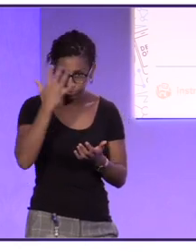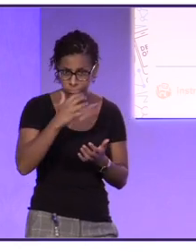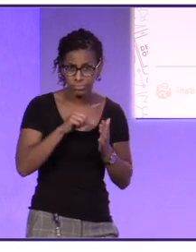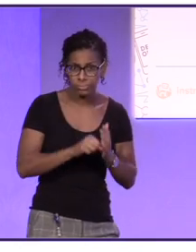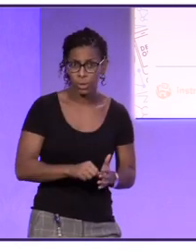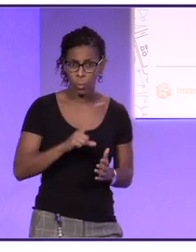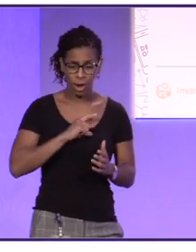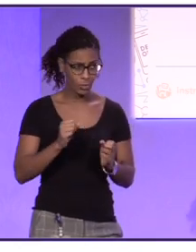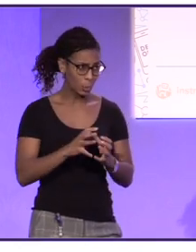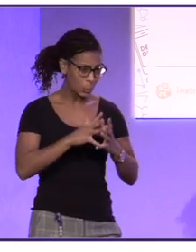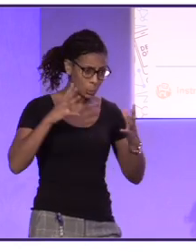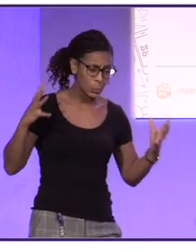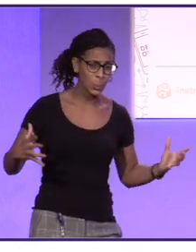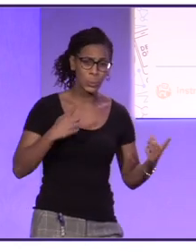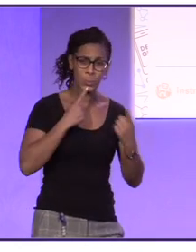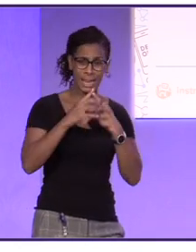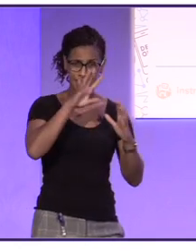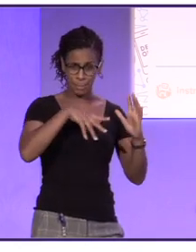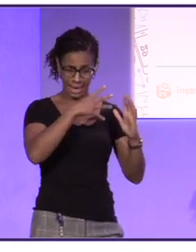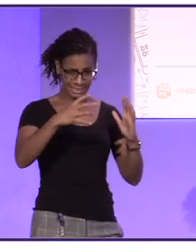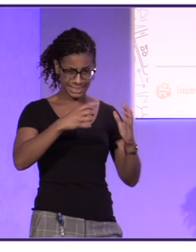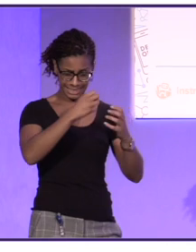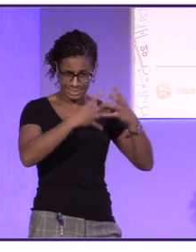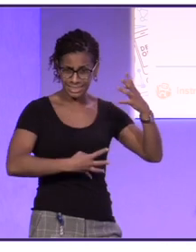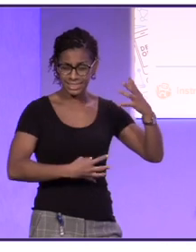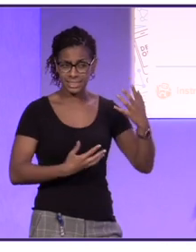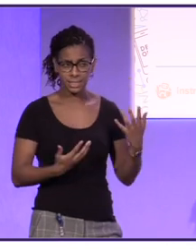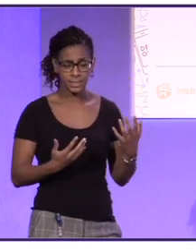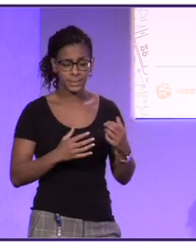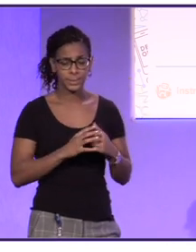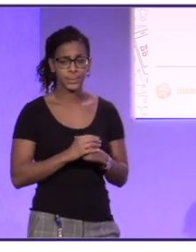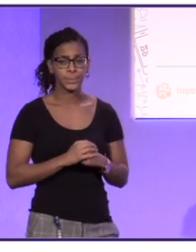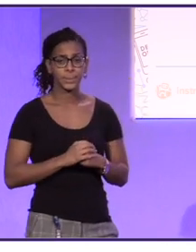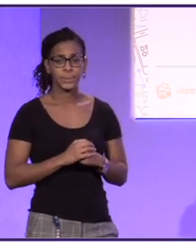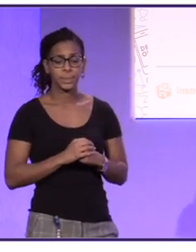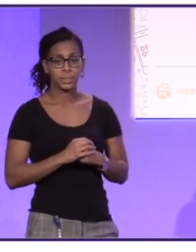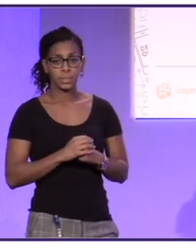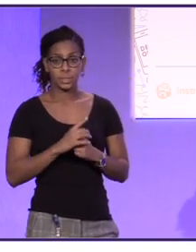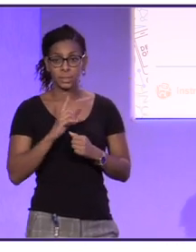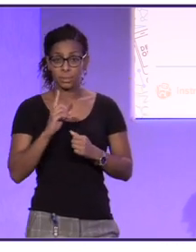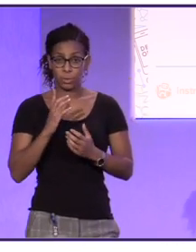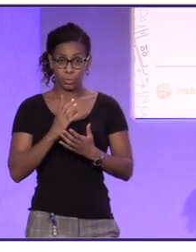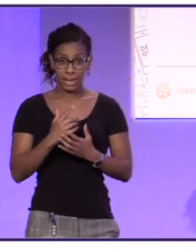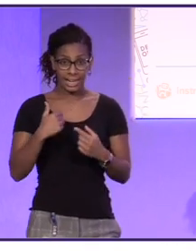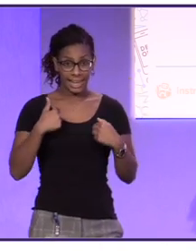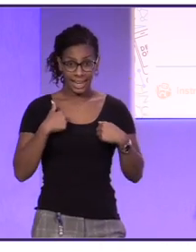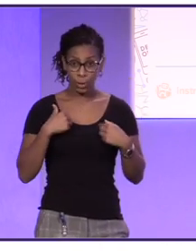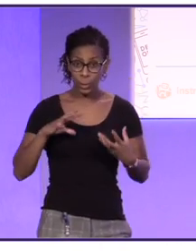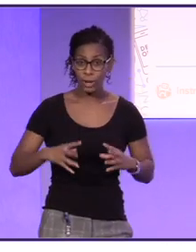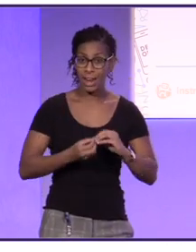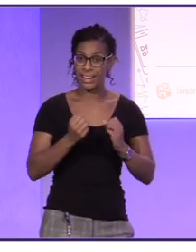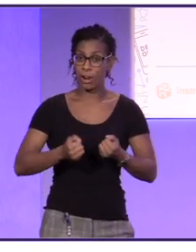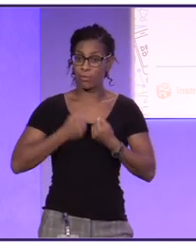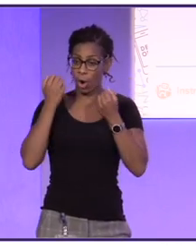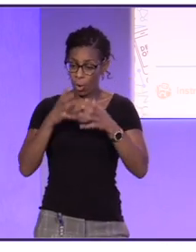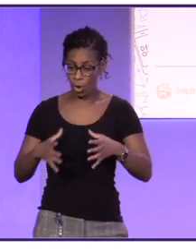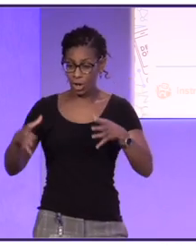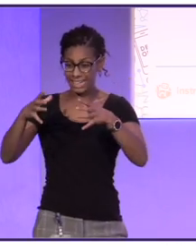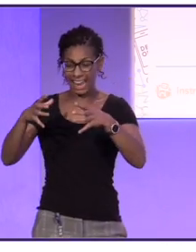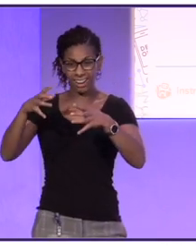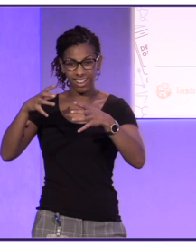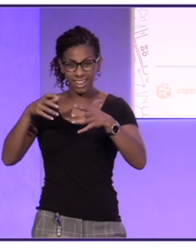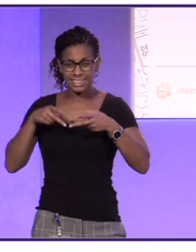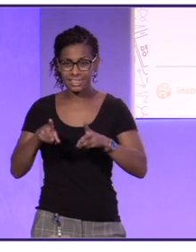behind you. To make matters worse, we had done it in our own container system, which was a bit